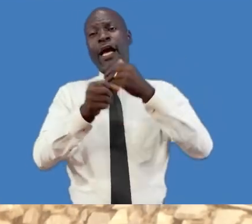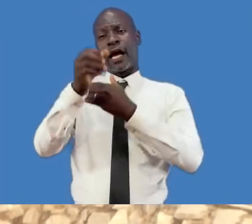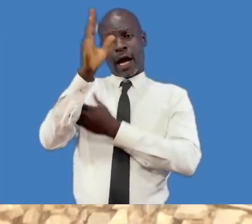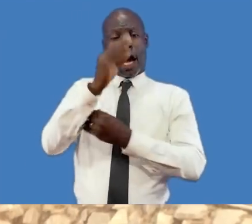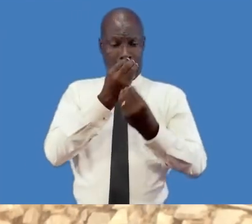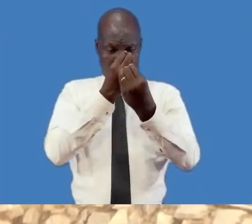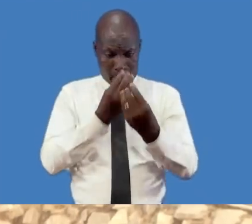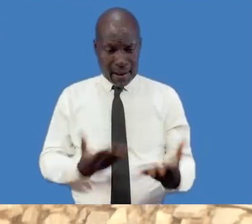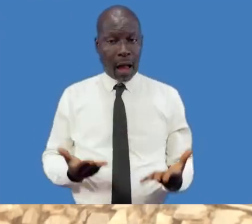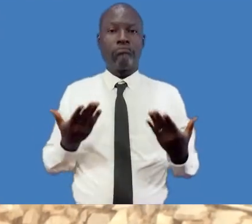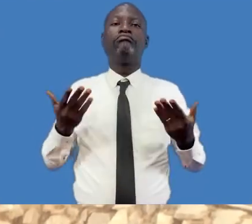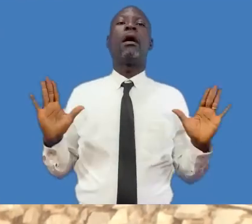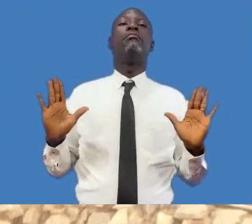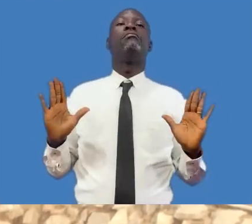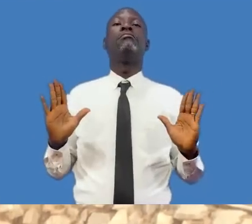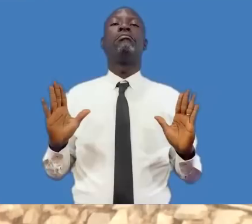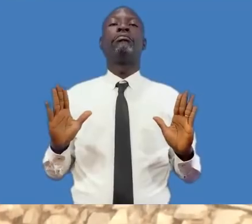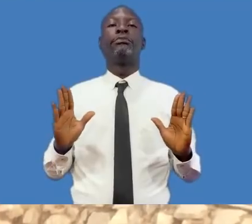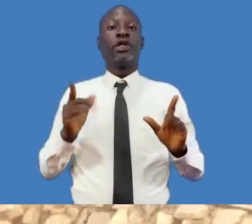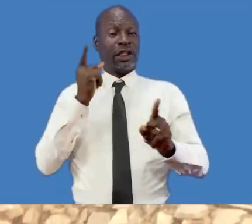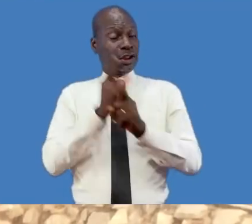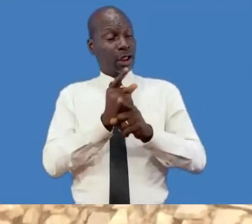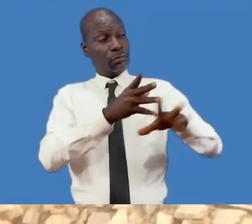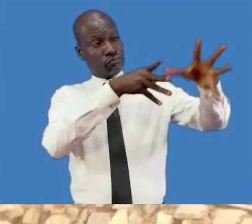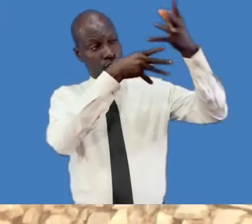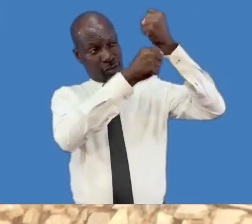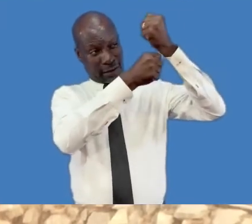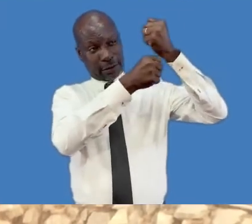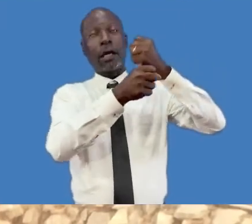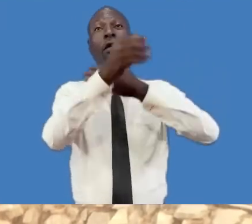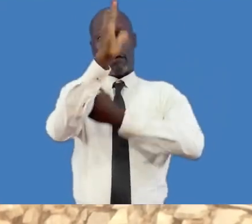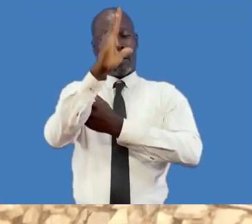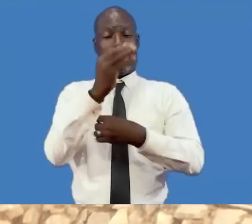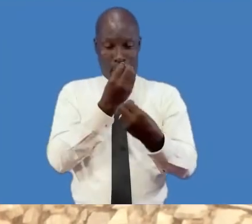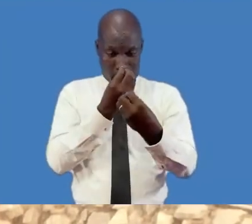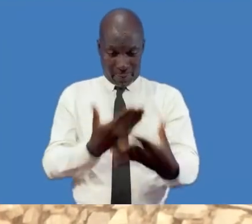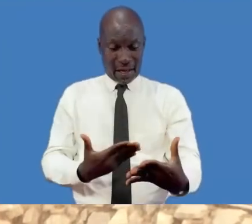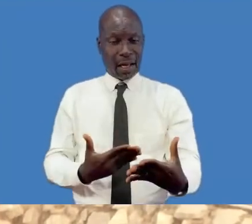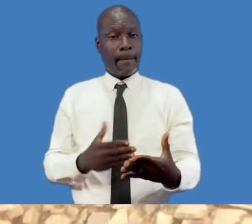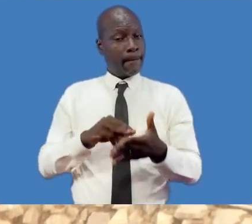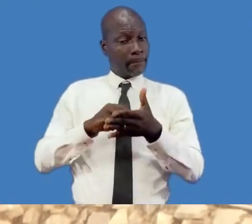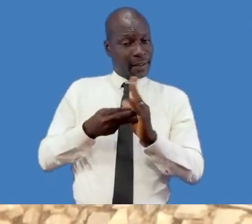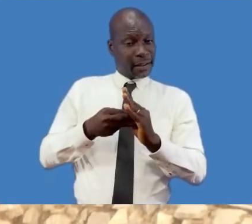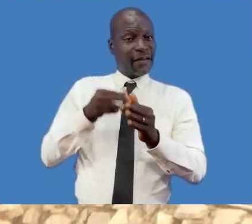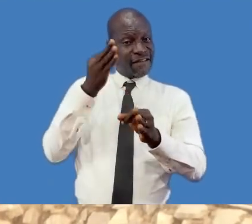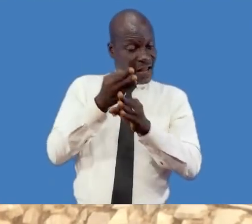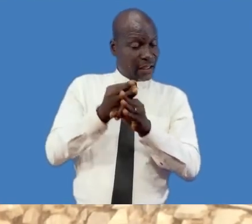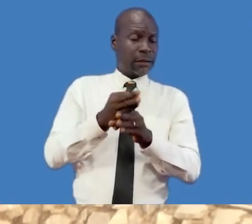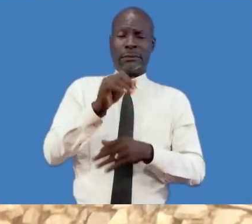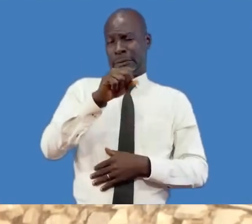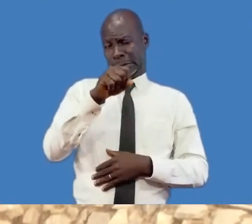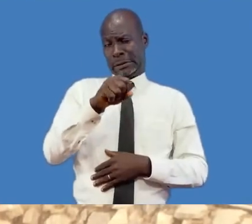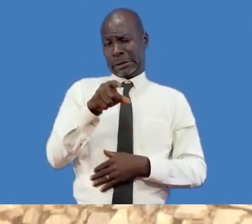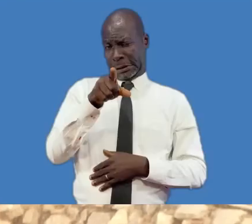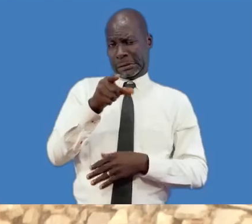and obeying him to trust God and obey him no se onipa wo de owure ebe